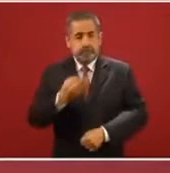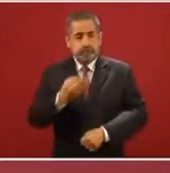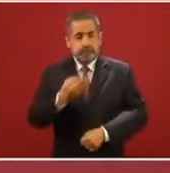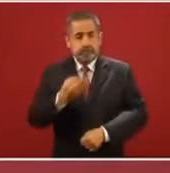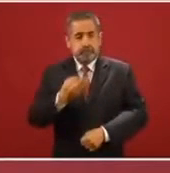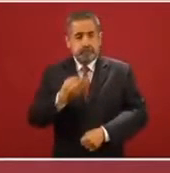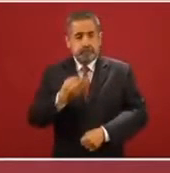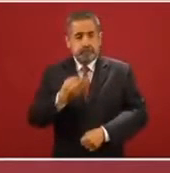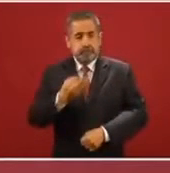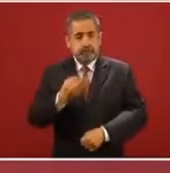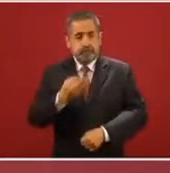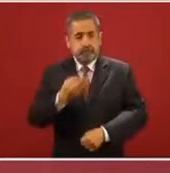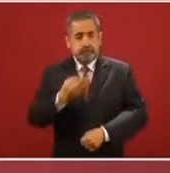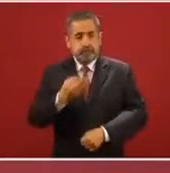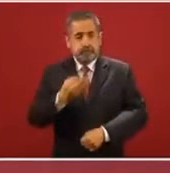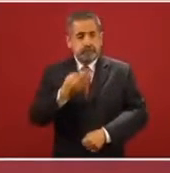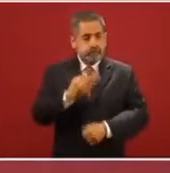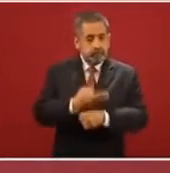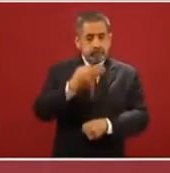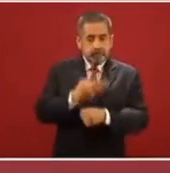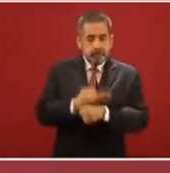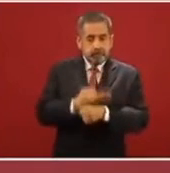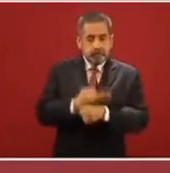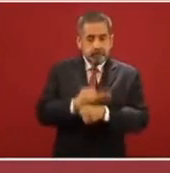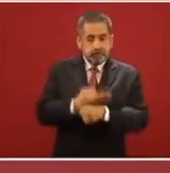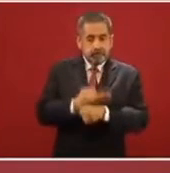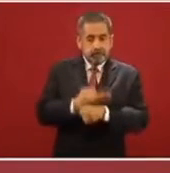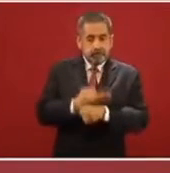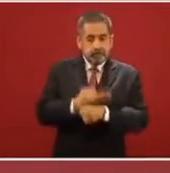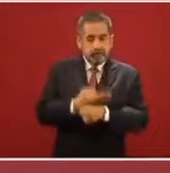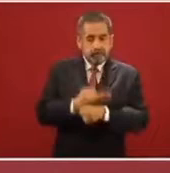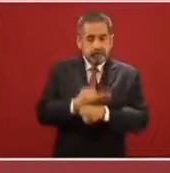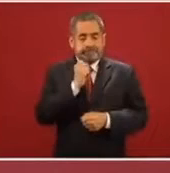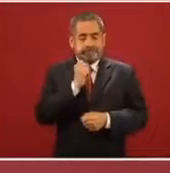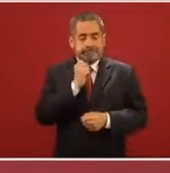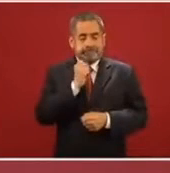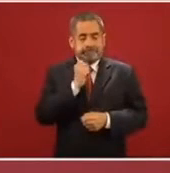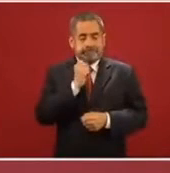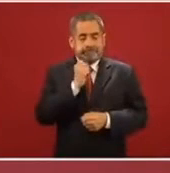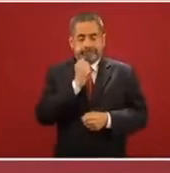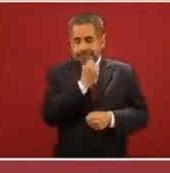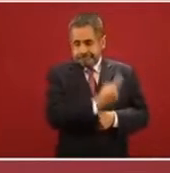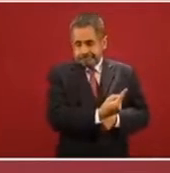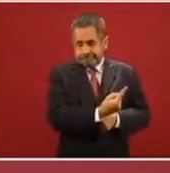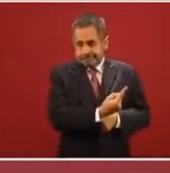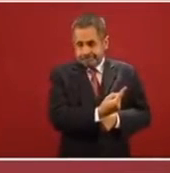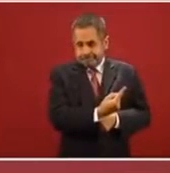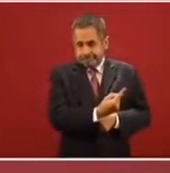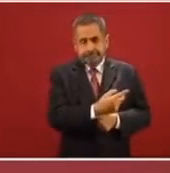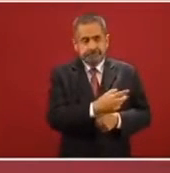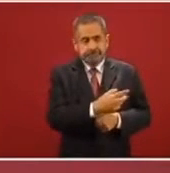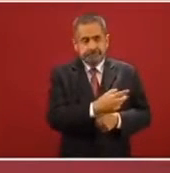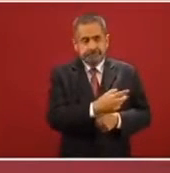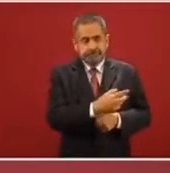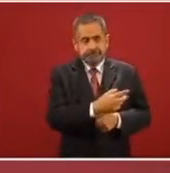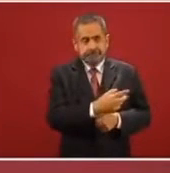en And in those moments, particular, in particular, en el escenario 2,